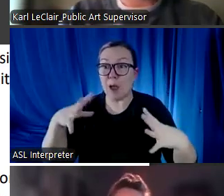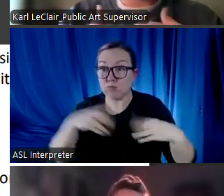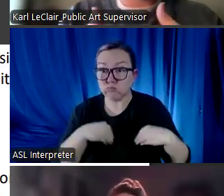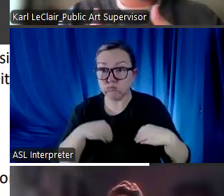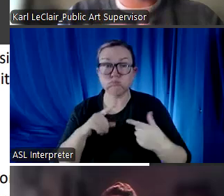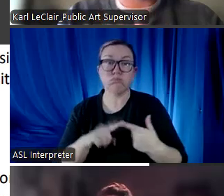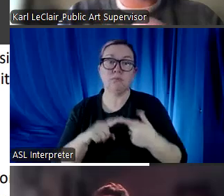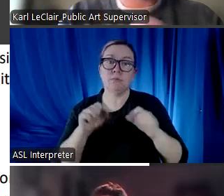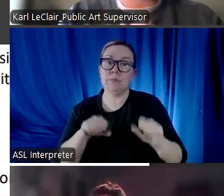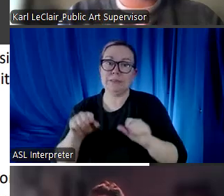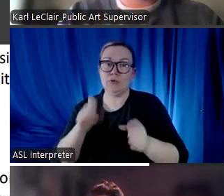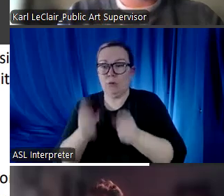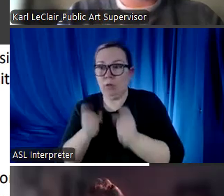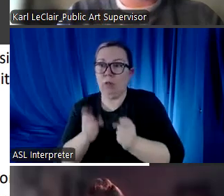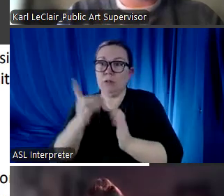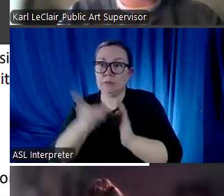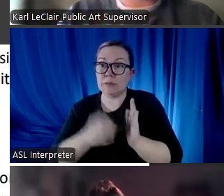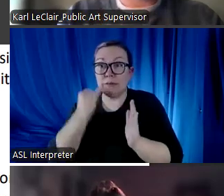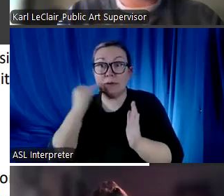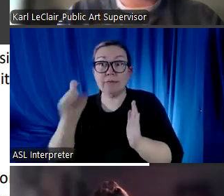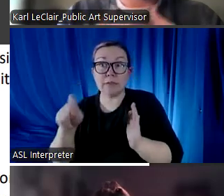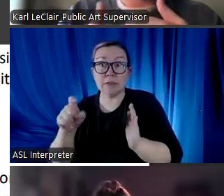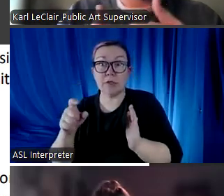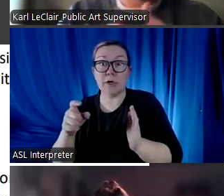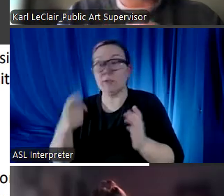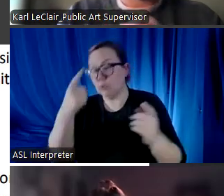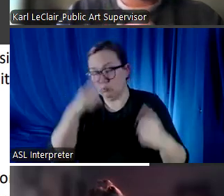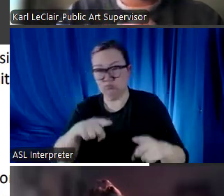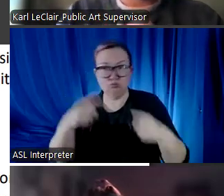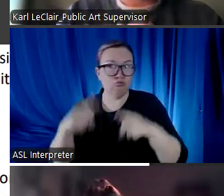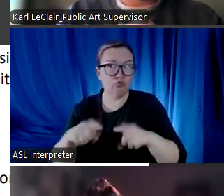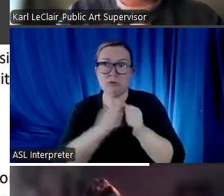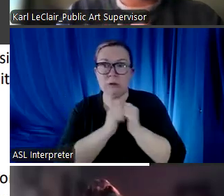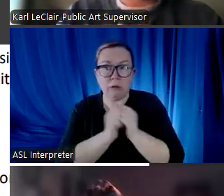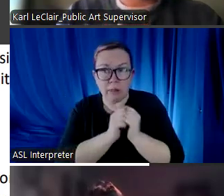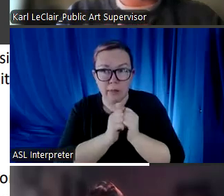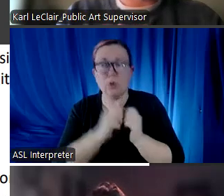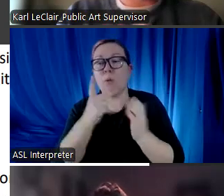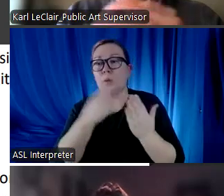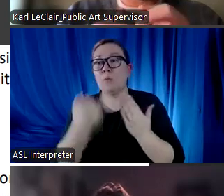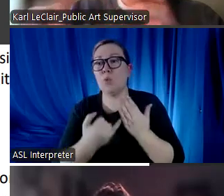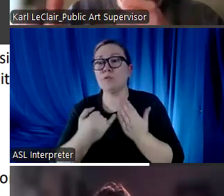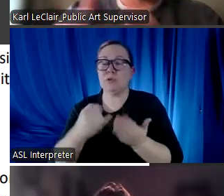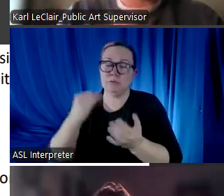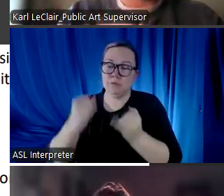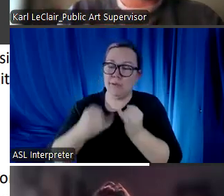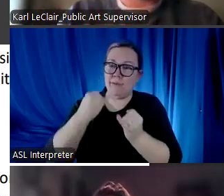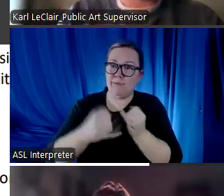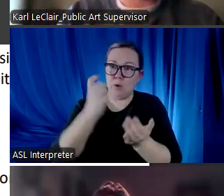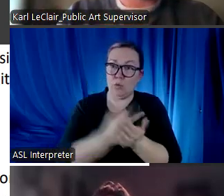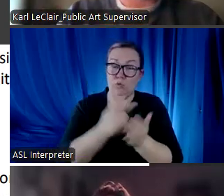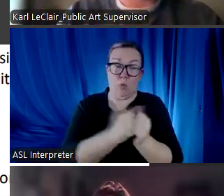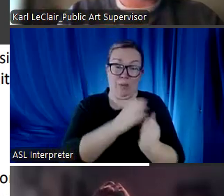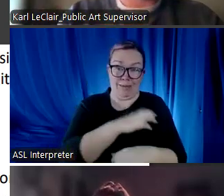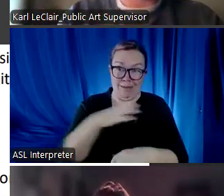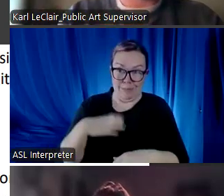potentially reworking the design to come to a consensus and agreement to get that approval through both the committee and